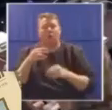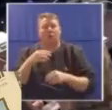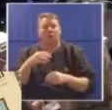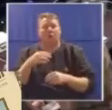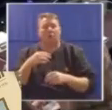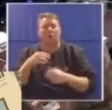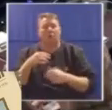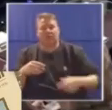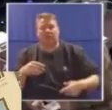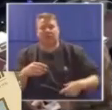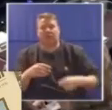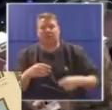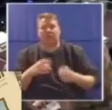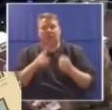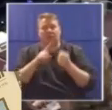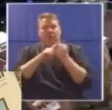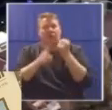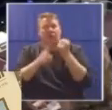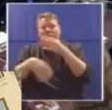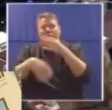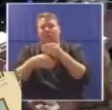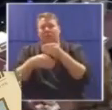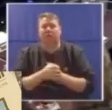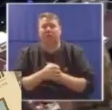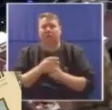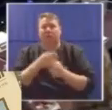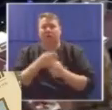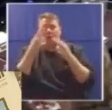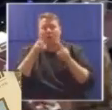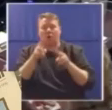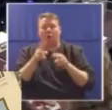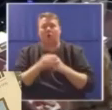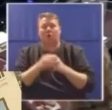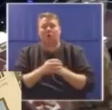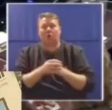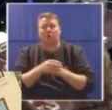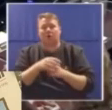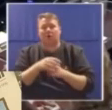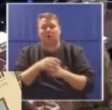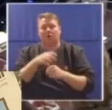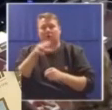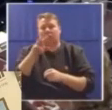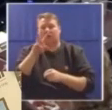The last supplementary question will be asked by the Honorable W.M. Thring.